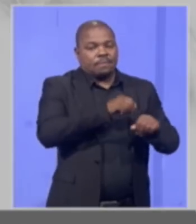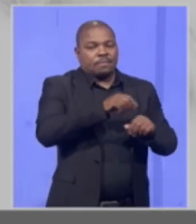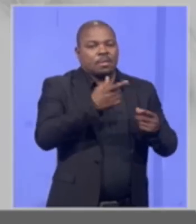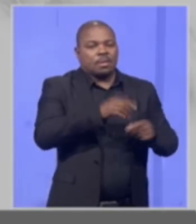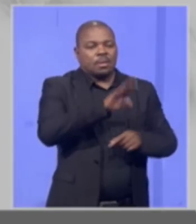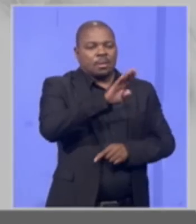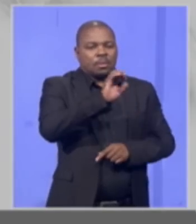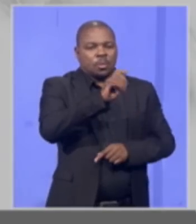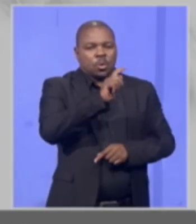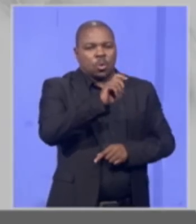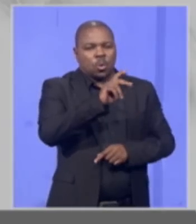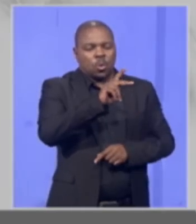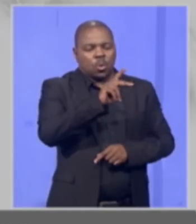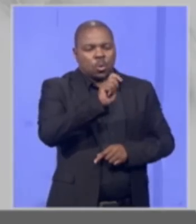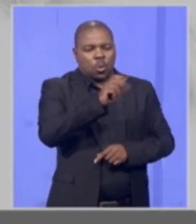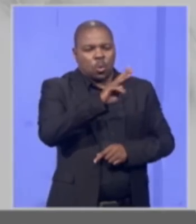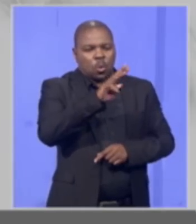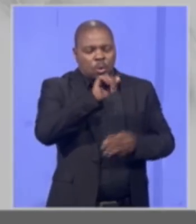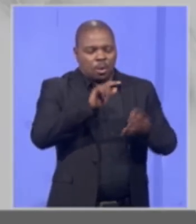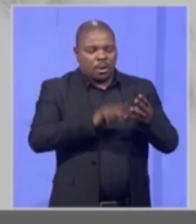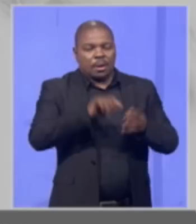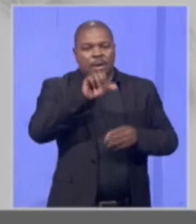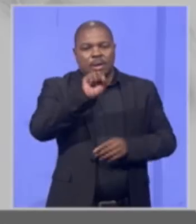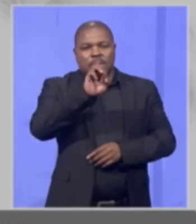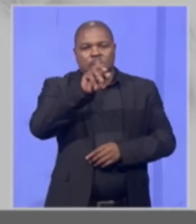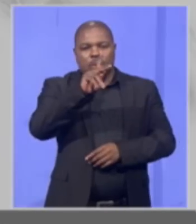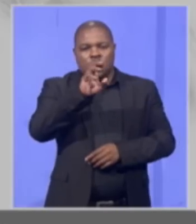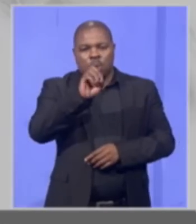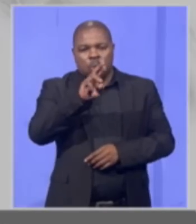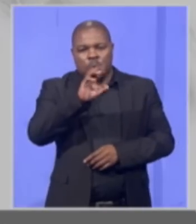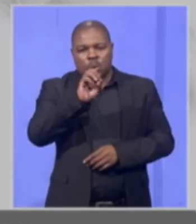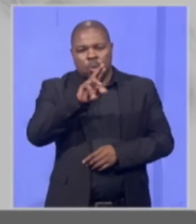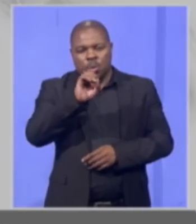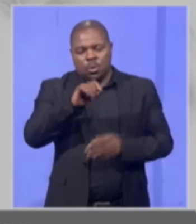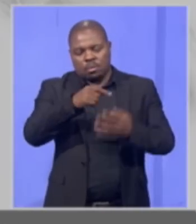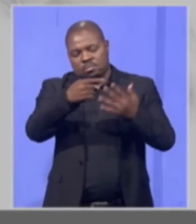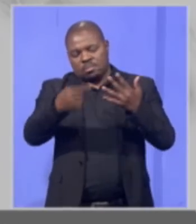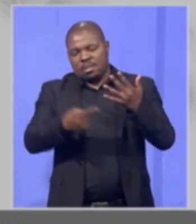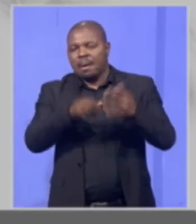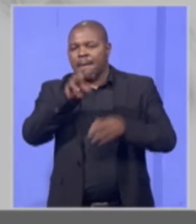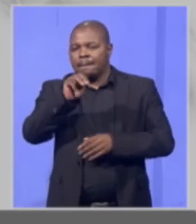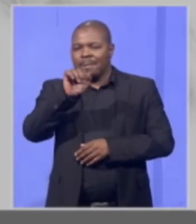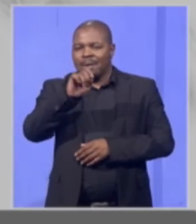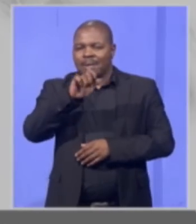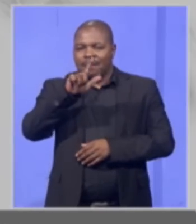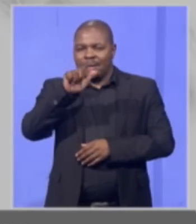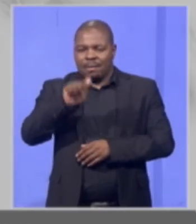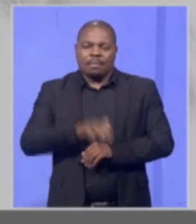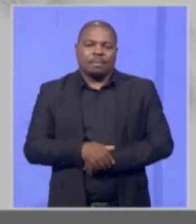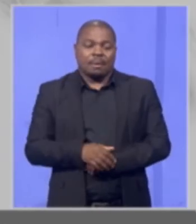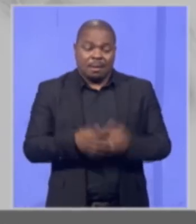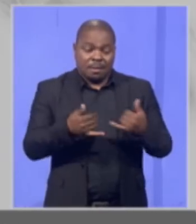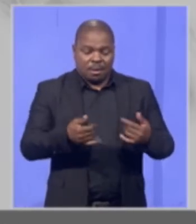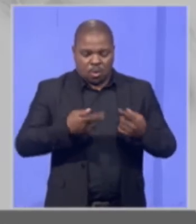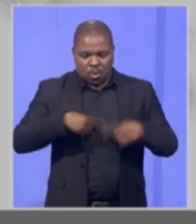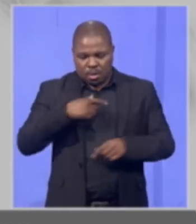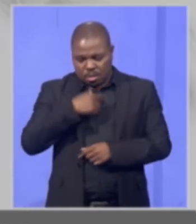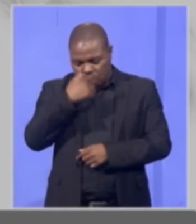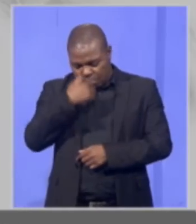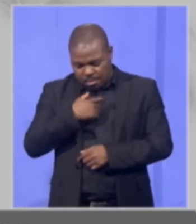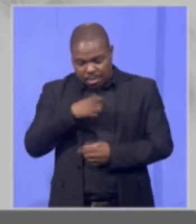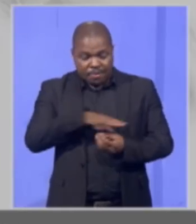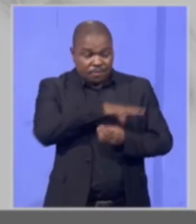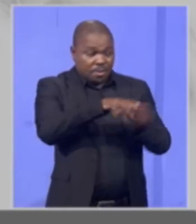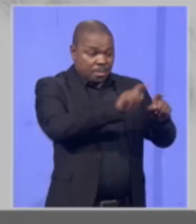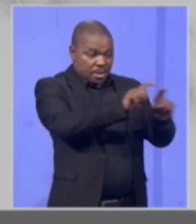Butlokwa, Bekasford, Skinot, Haskororo, Kuvi, Mashishimale, and Hamatlana. We are in a time of mourning and the families need